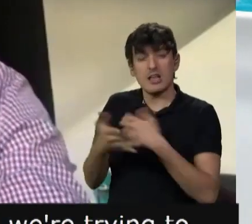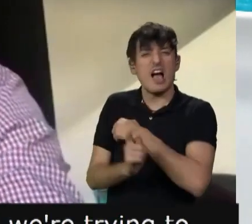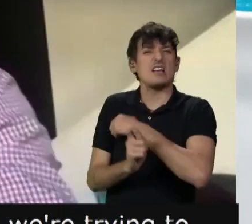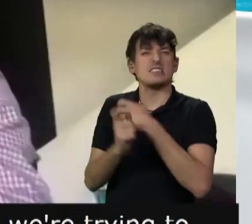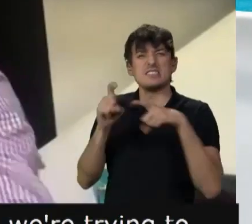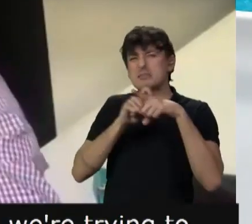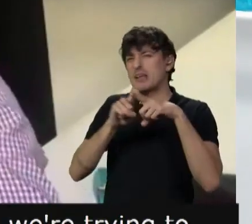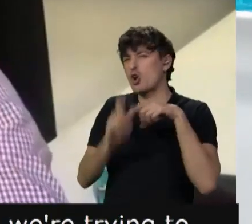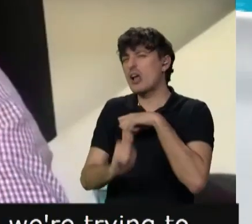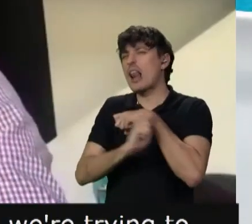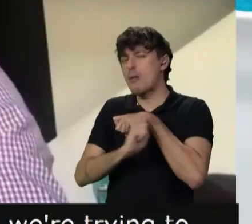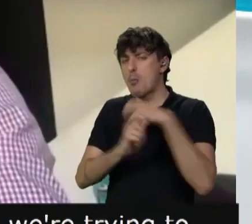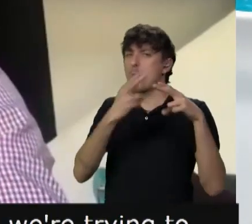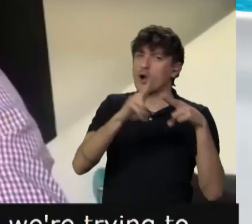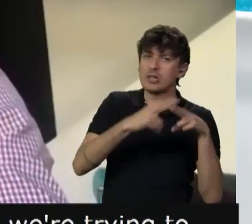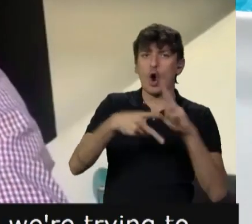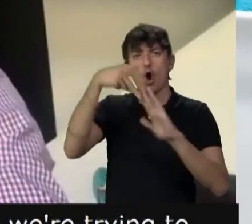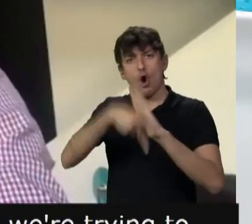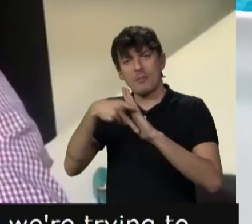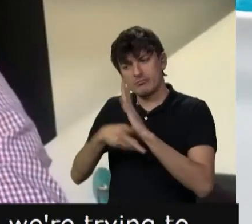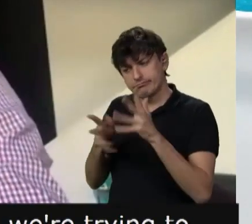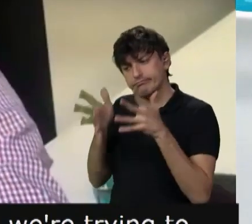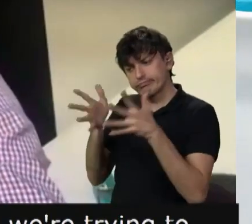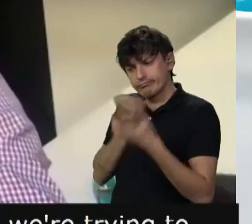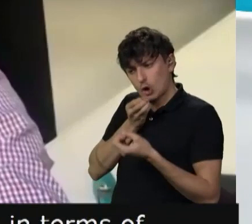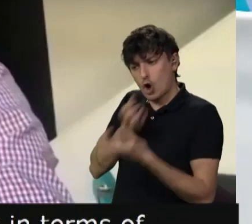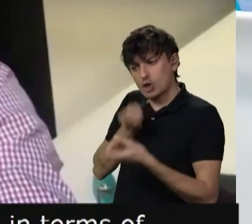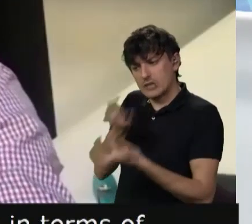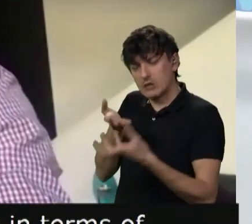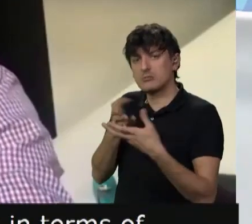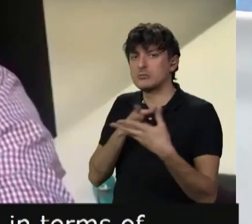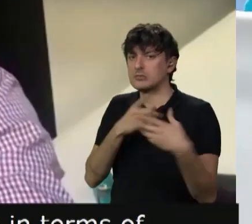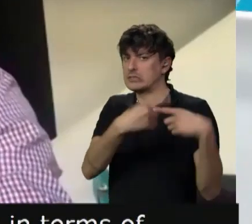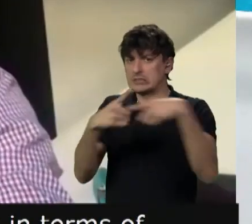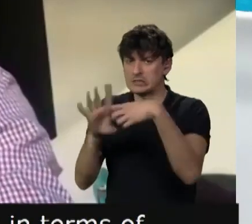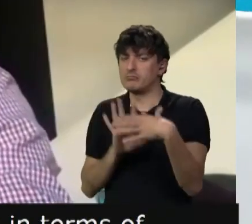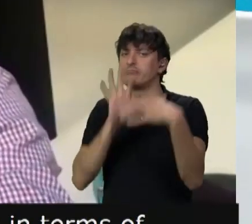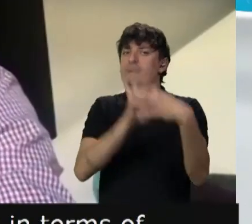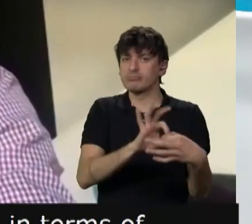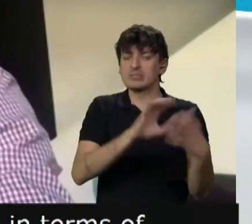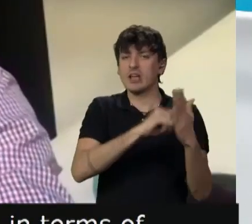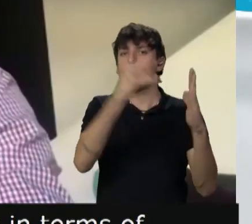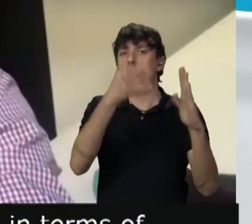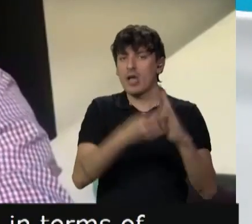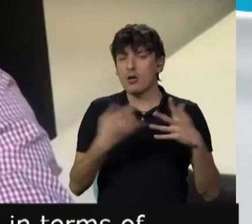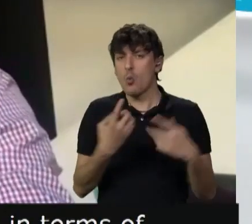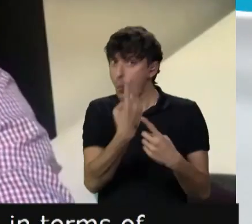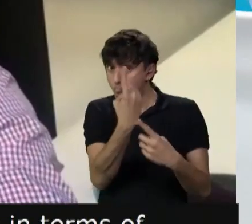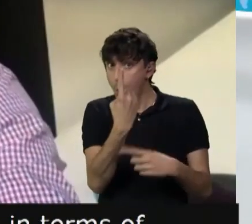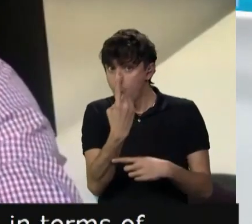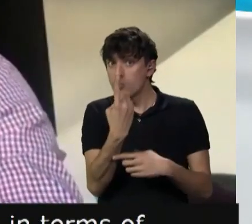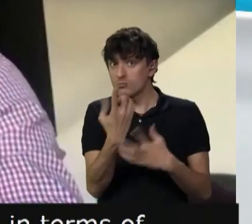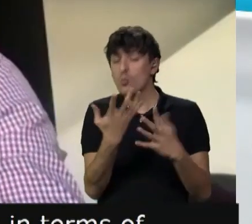are the key aspects in terms of policies and standards related with technology, and one of them is accessibility